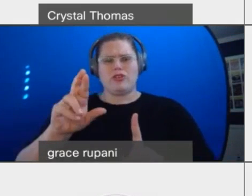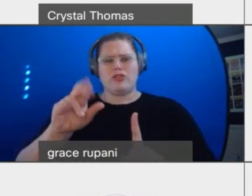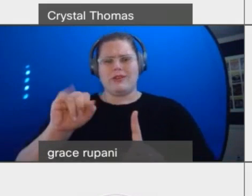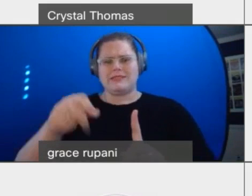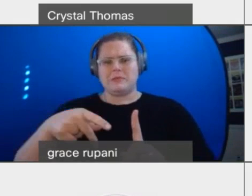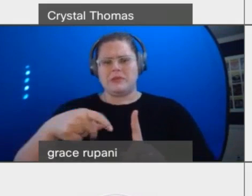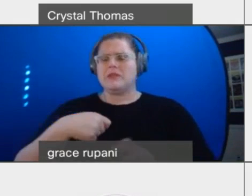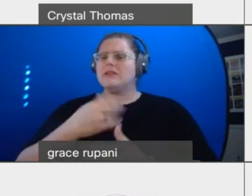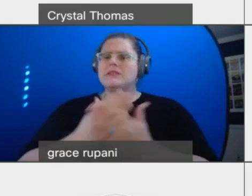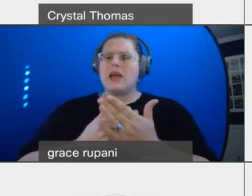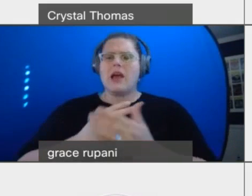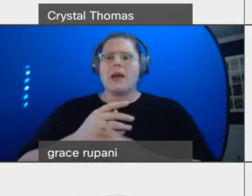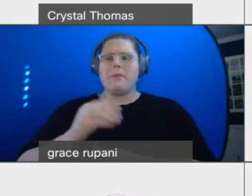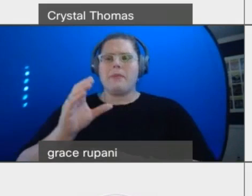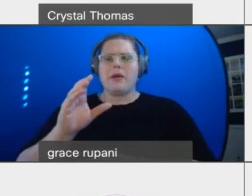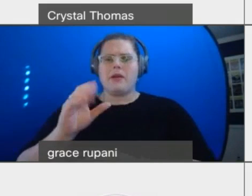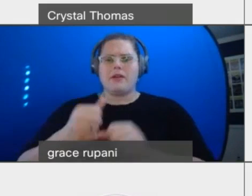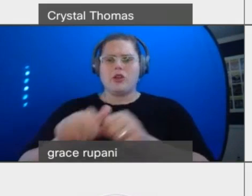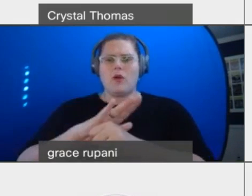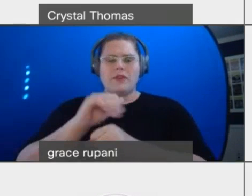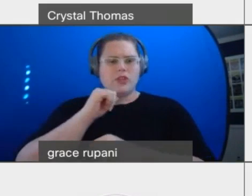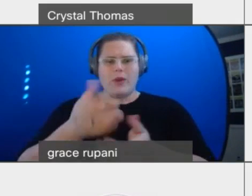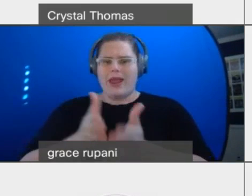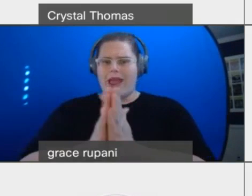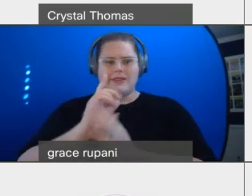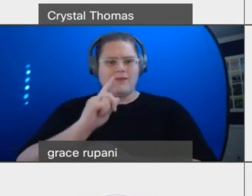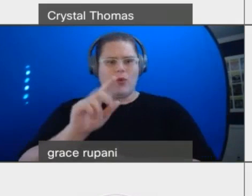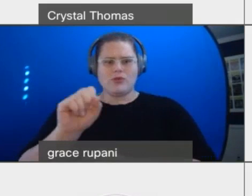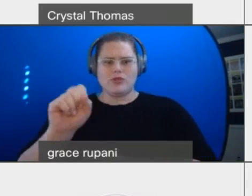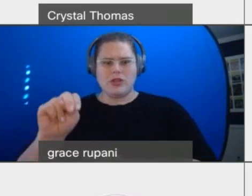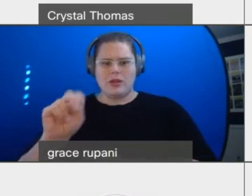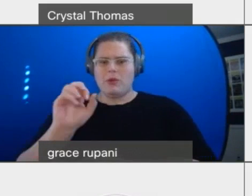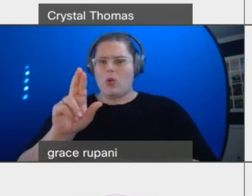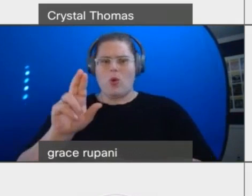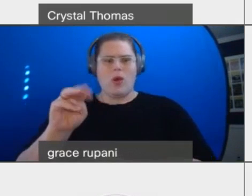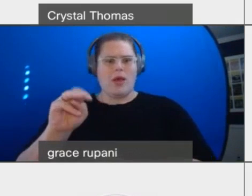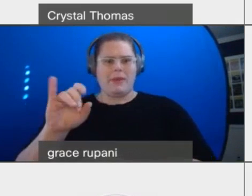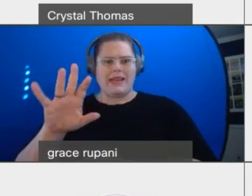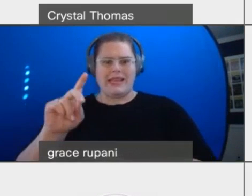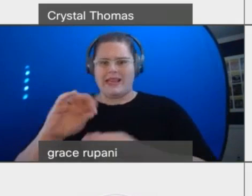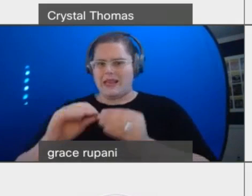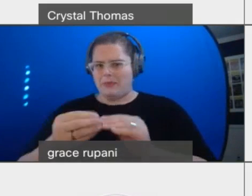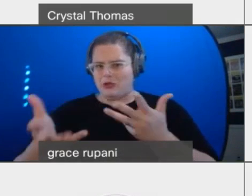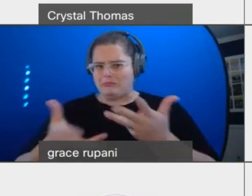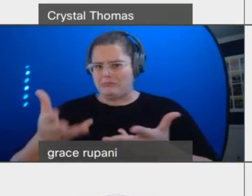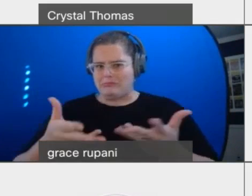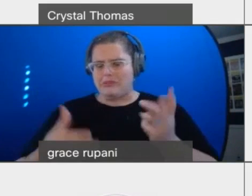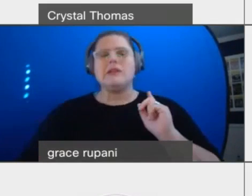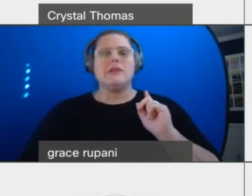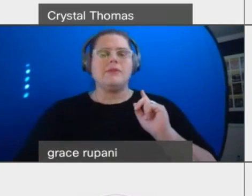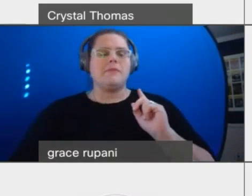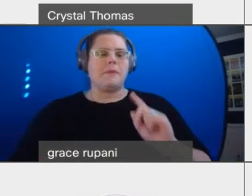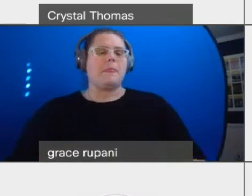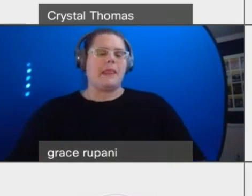for a Medicaid number or a full Social Security number. So I answered this question privately, but it